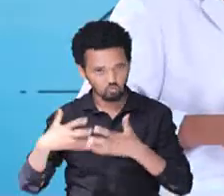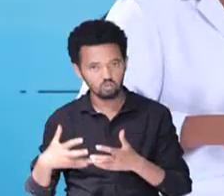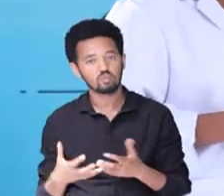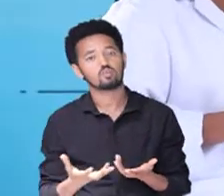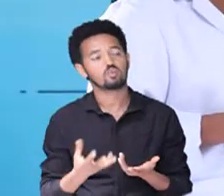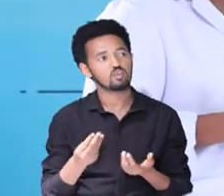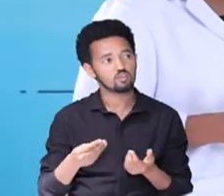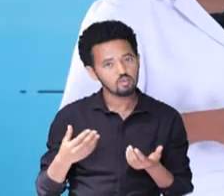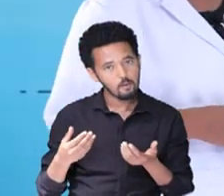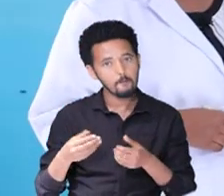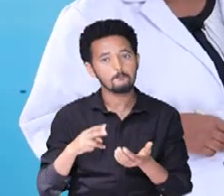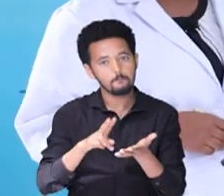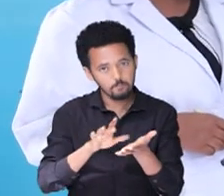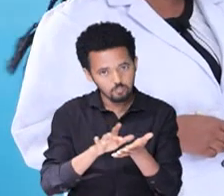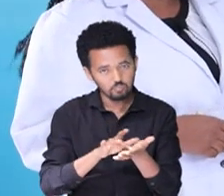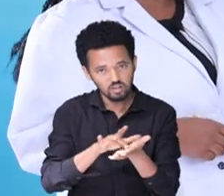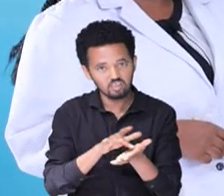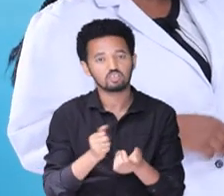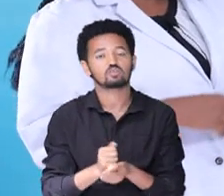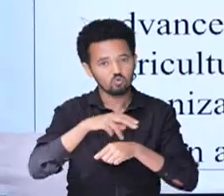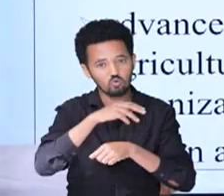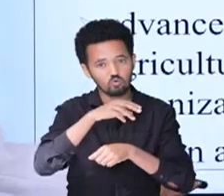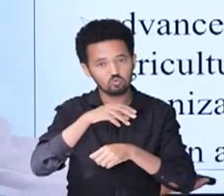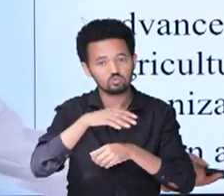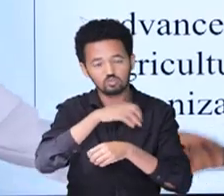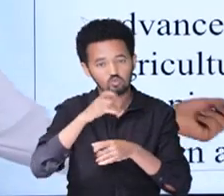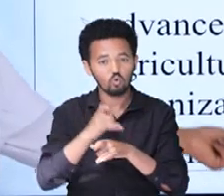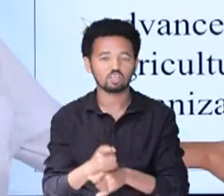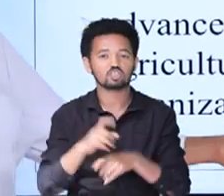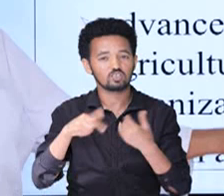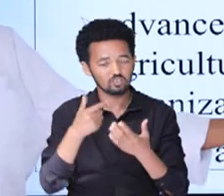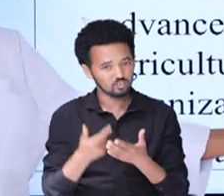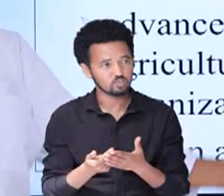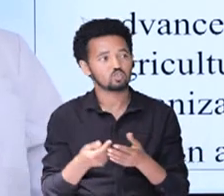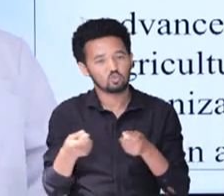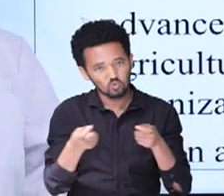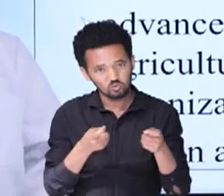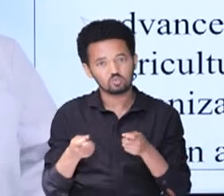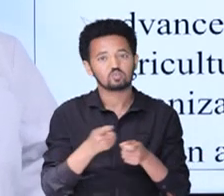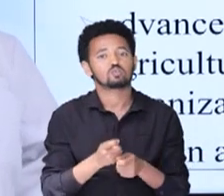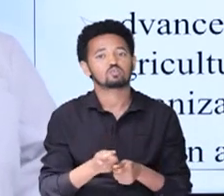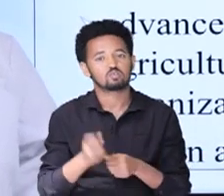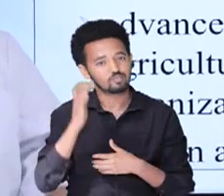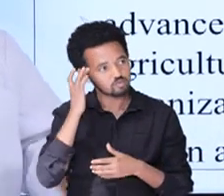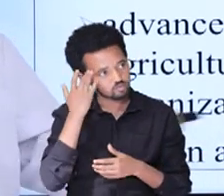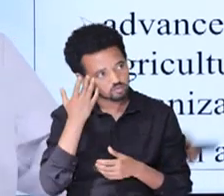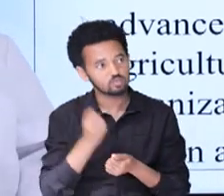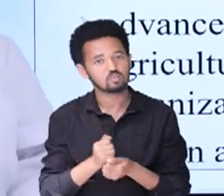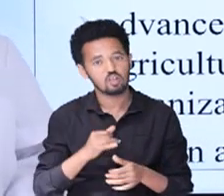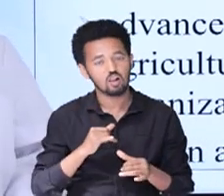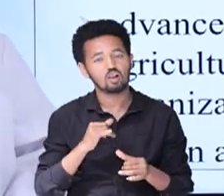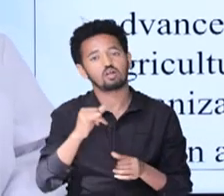industry, medicine, and social organization, increase the human ability to control diseases